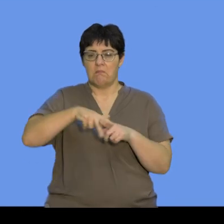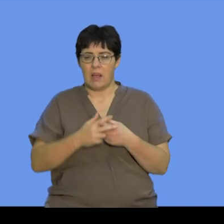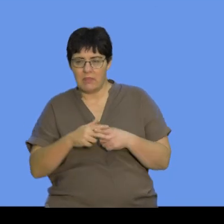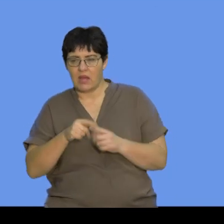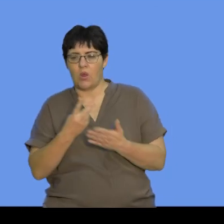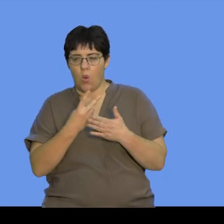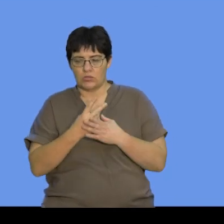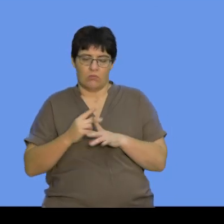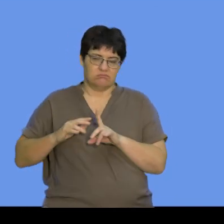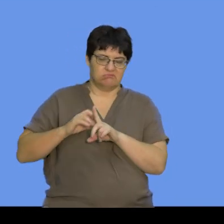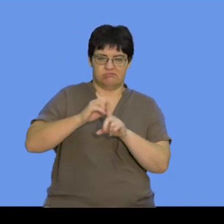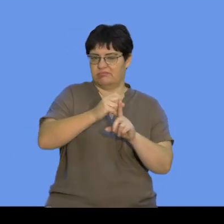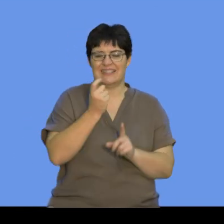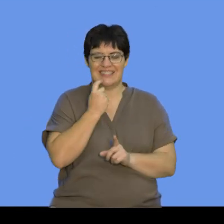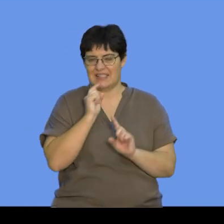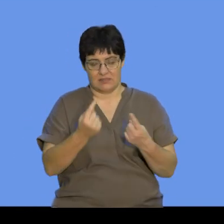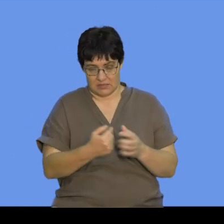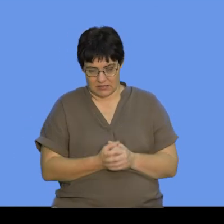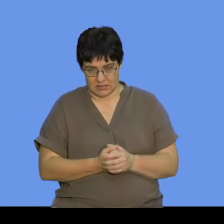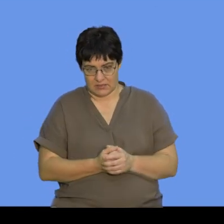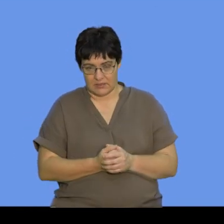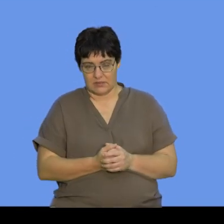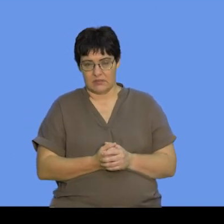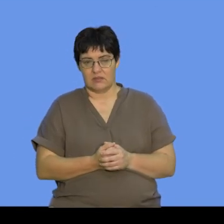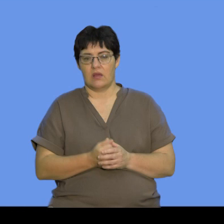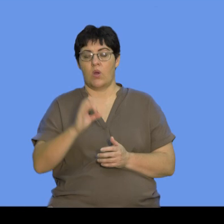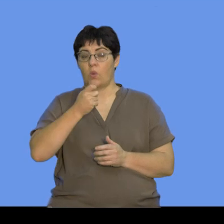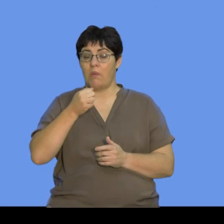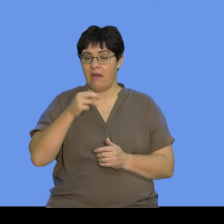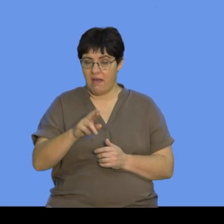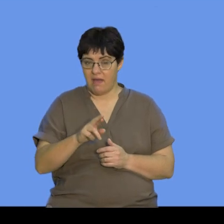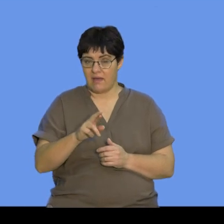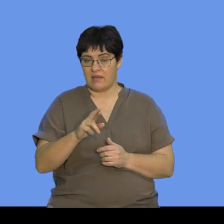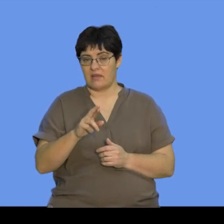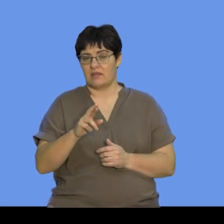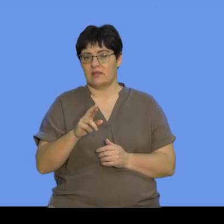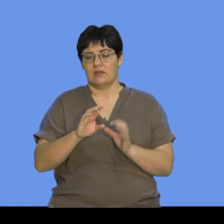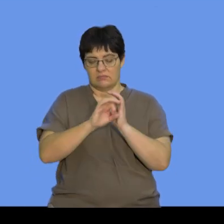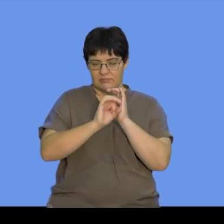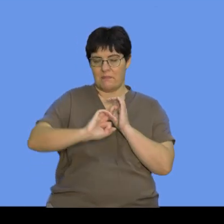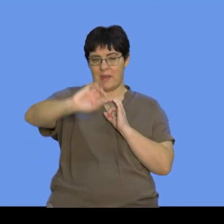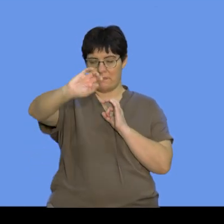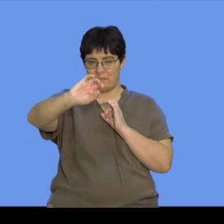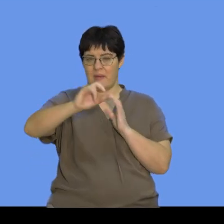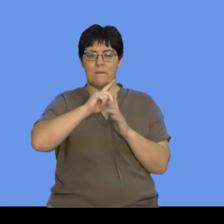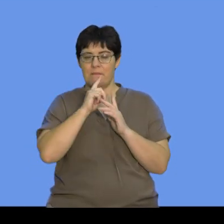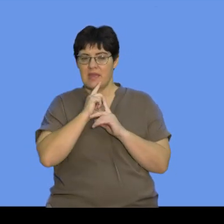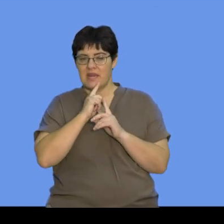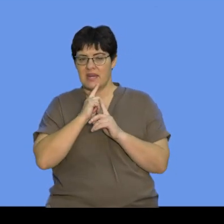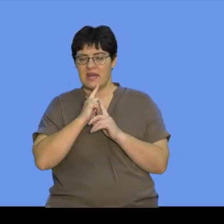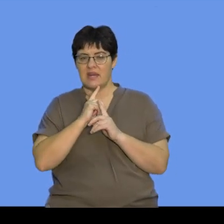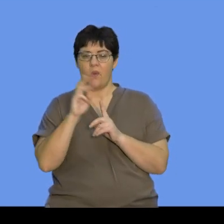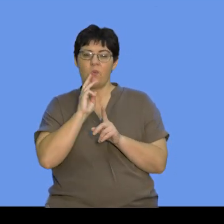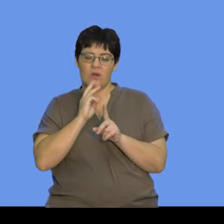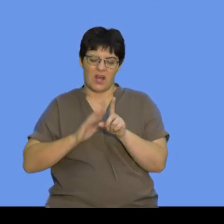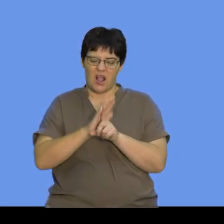use just steel for the plumbing pipes. Copper is corrosion resistant. It means it doesn't rust. Okay,